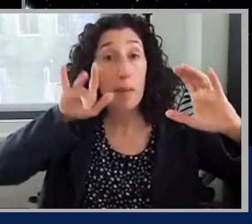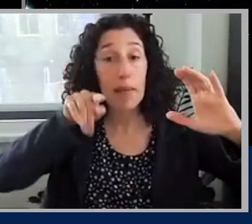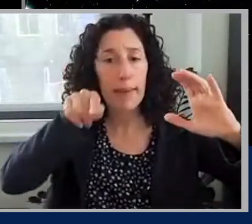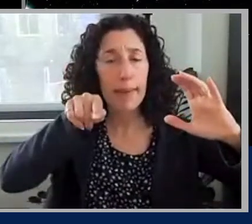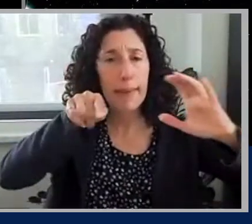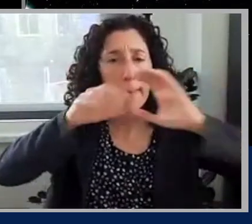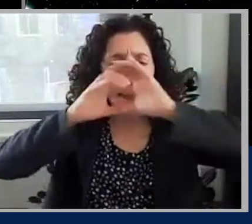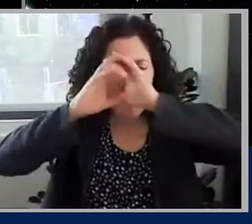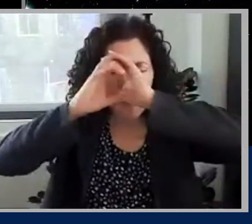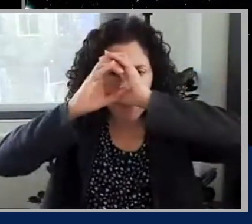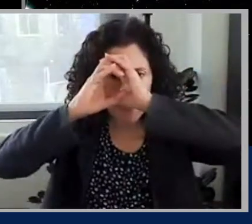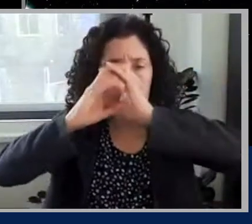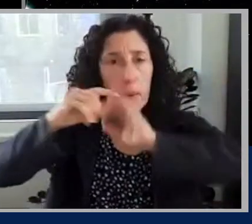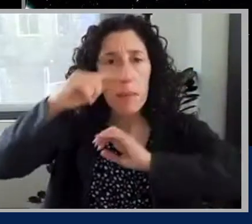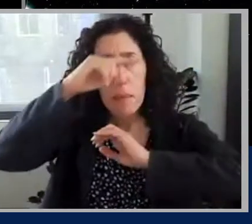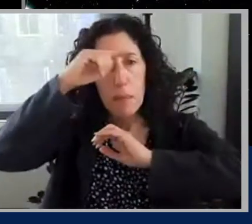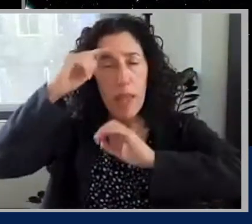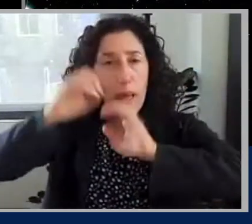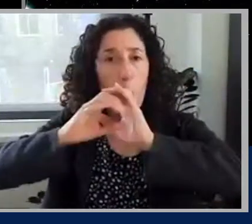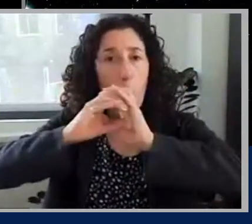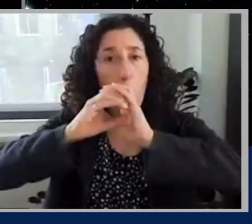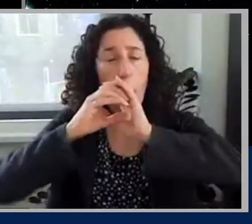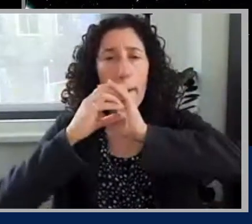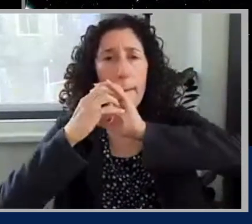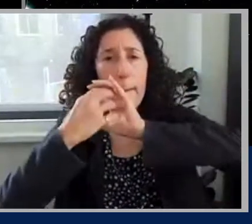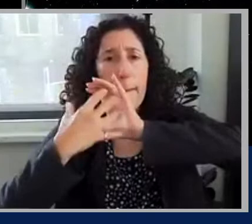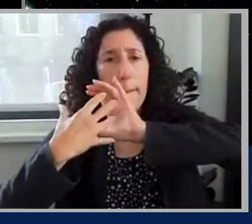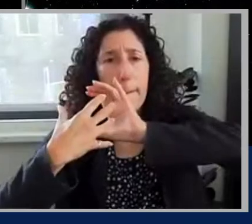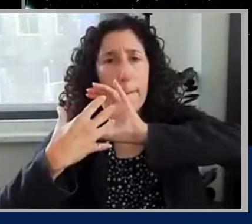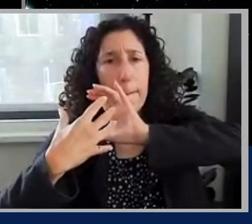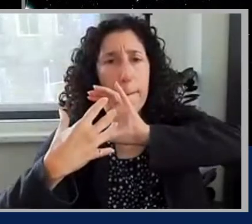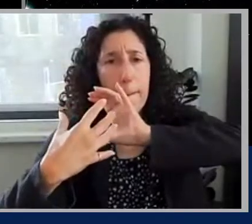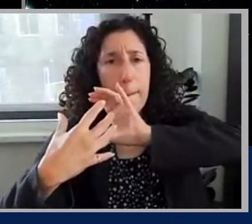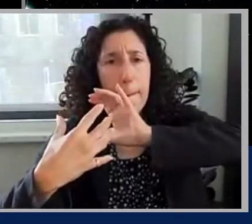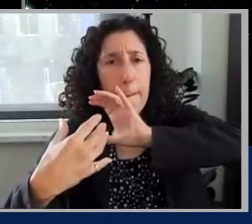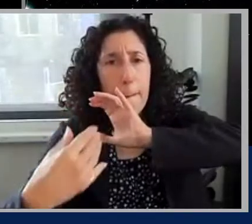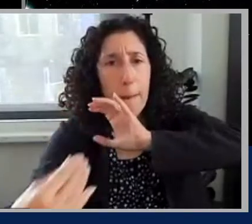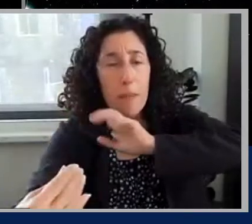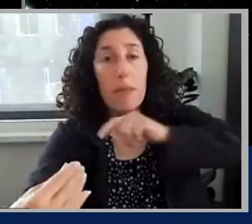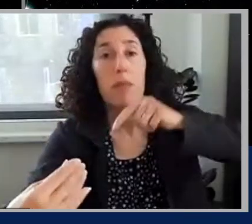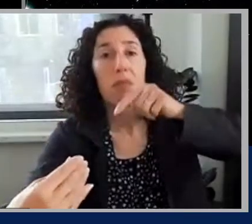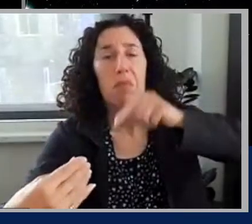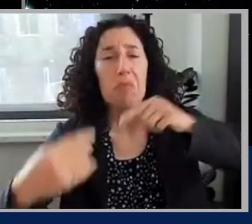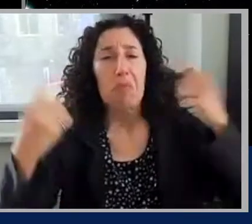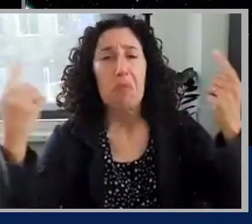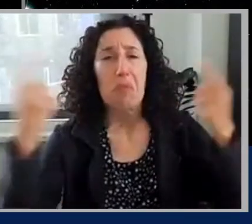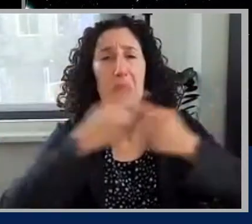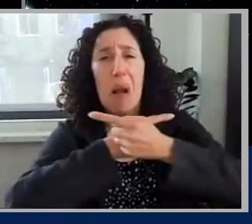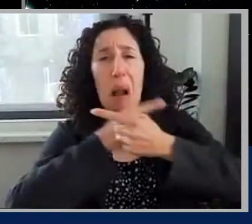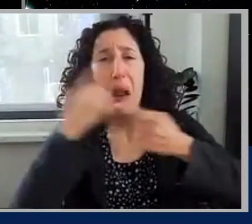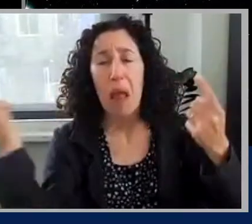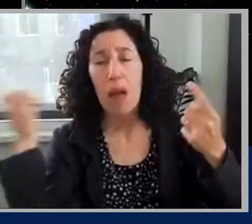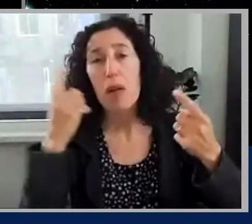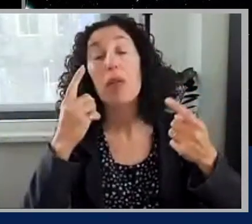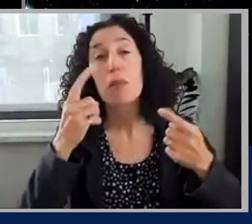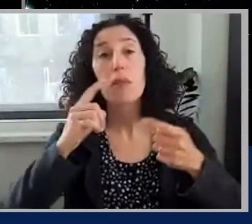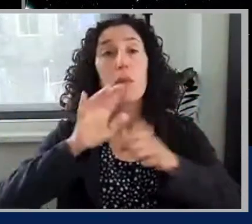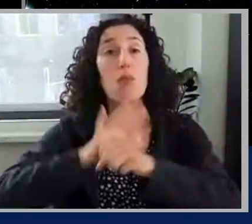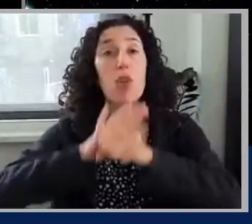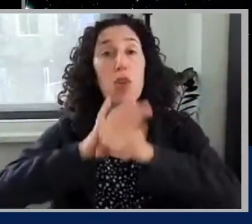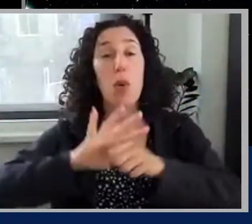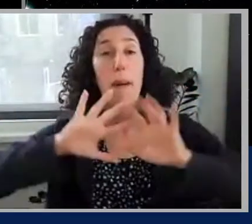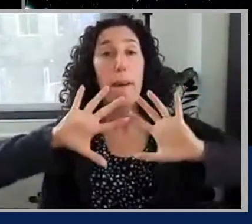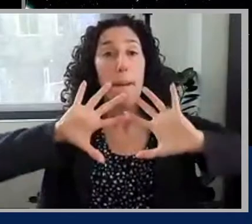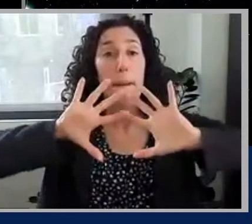gas around it. And that's causing these pressure waves, which are sound waves. And a researcher that we worked